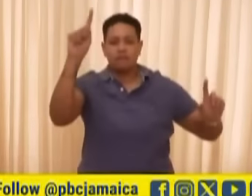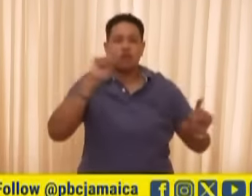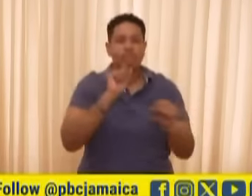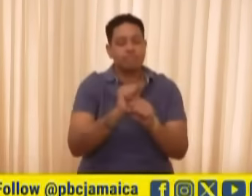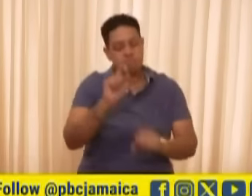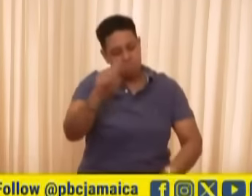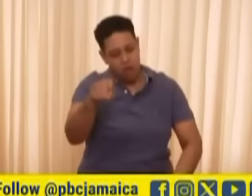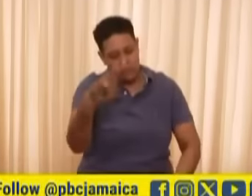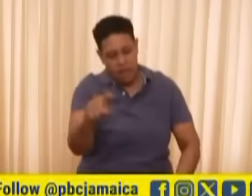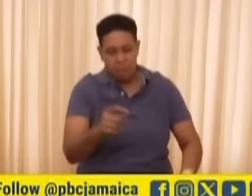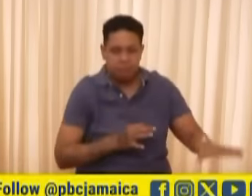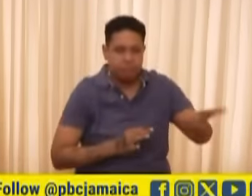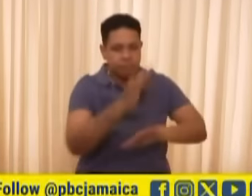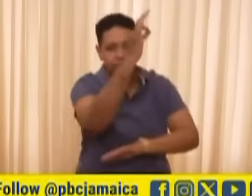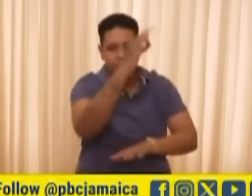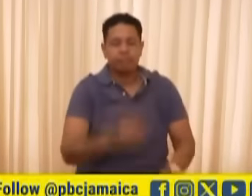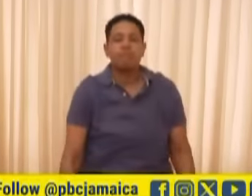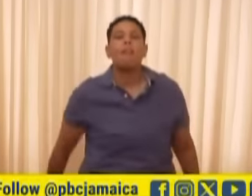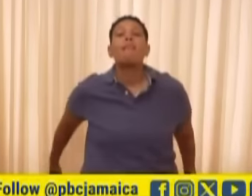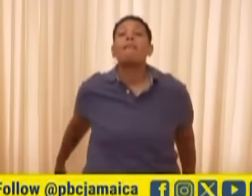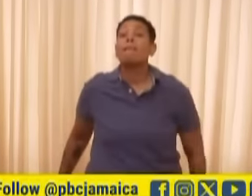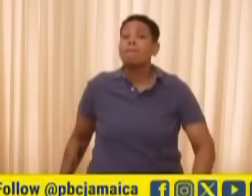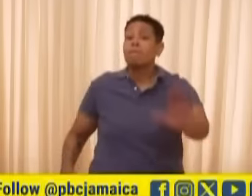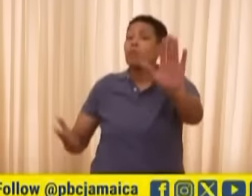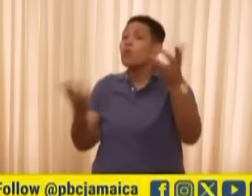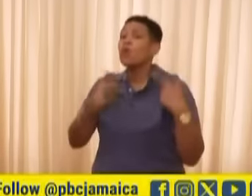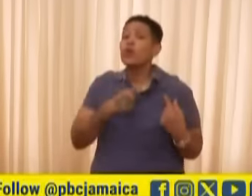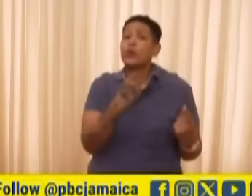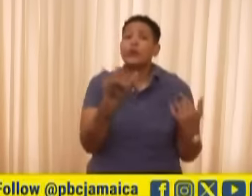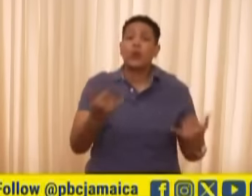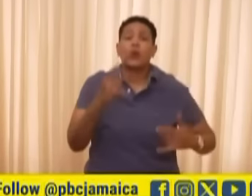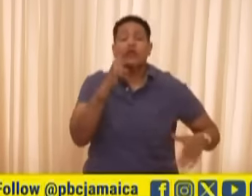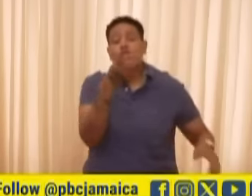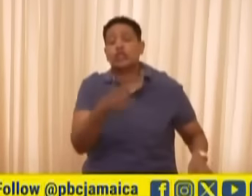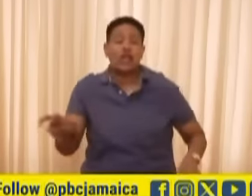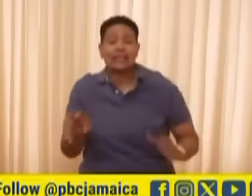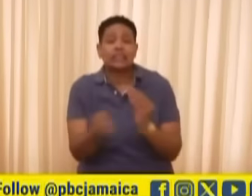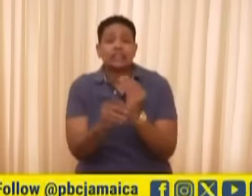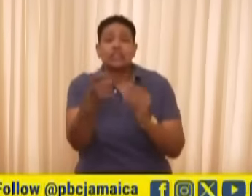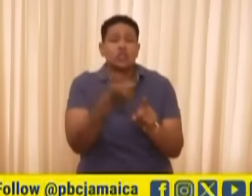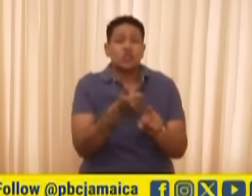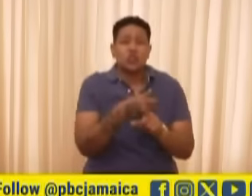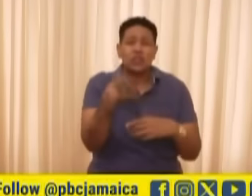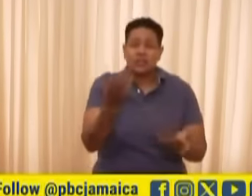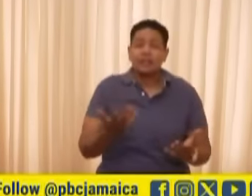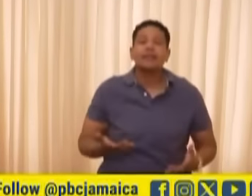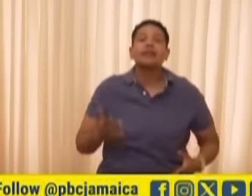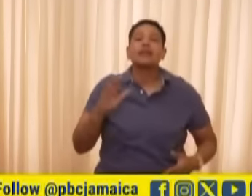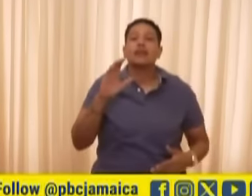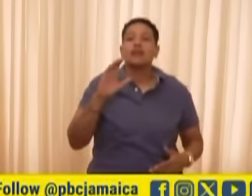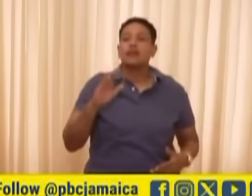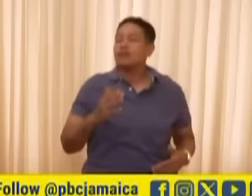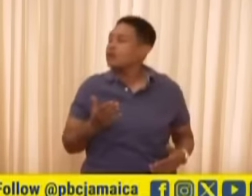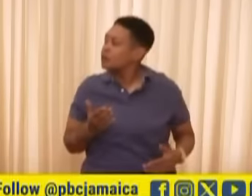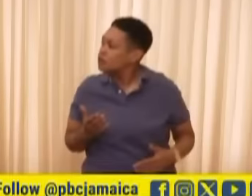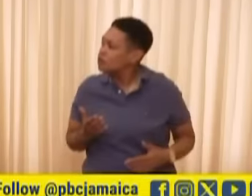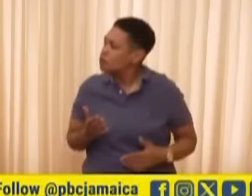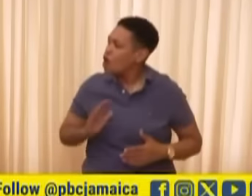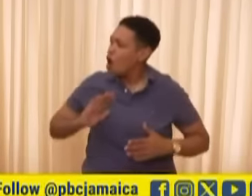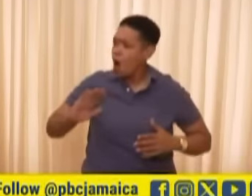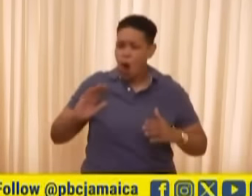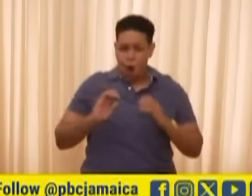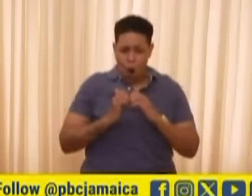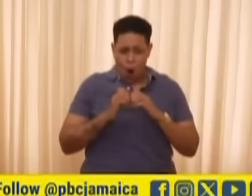inevitable that will come. Part of what we're doing now is the transition into looking at crafting our